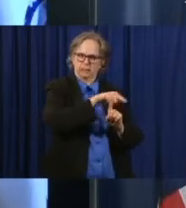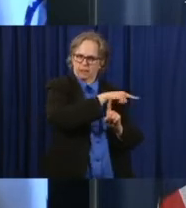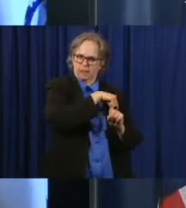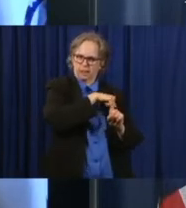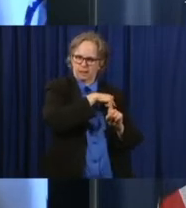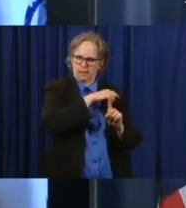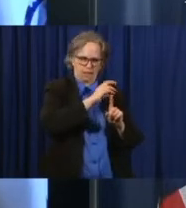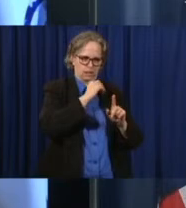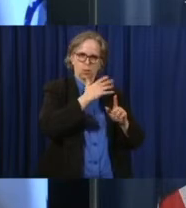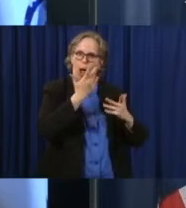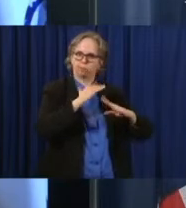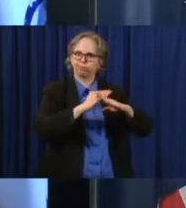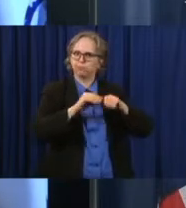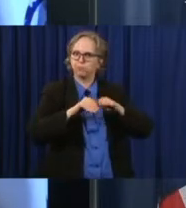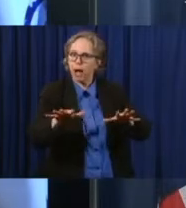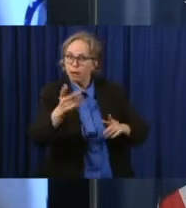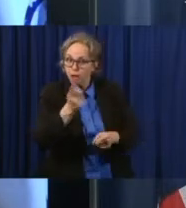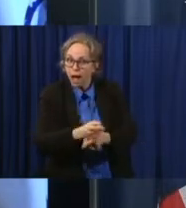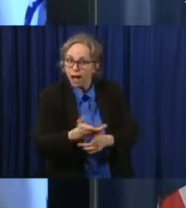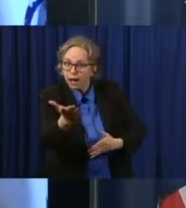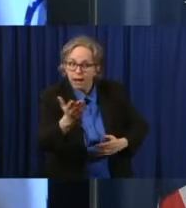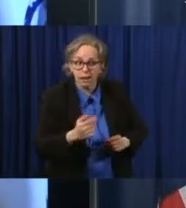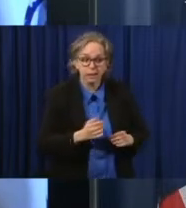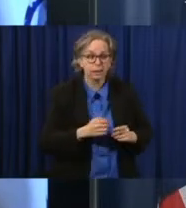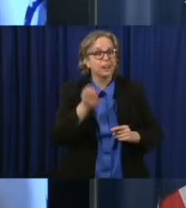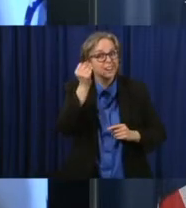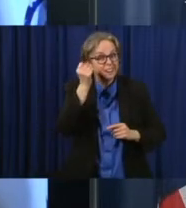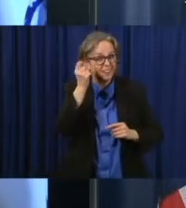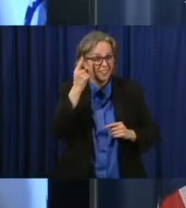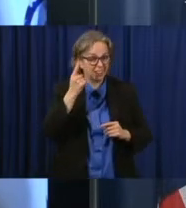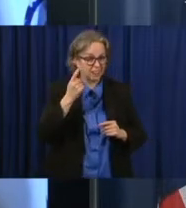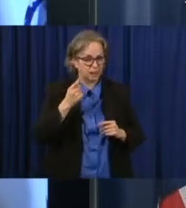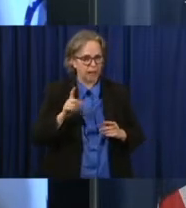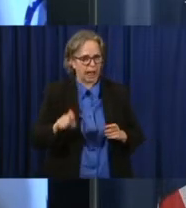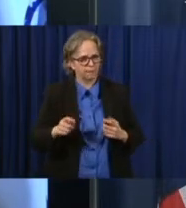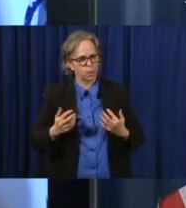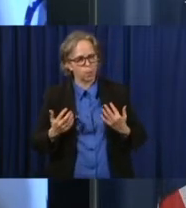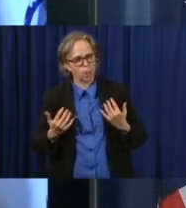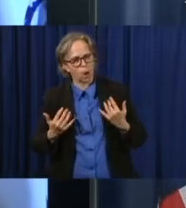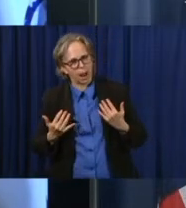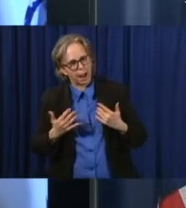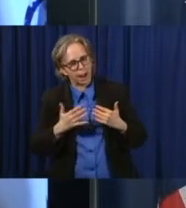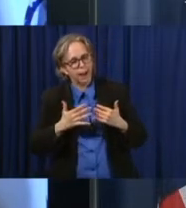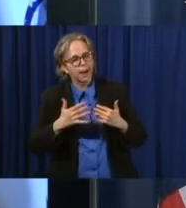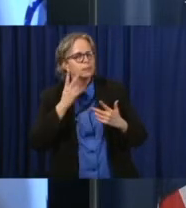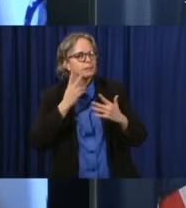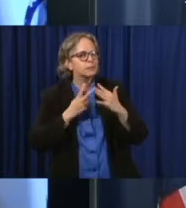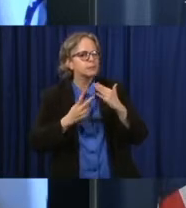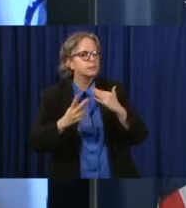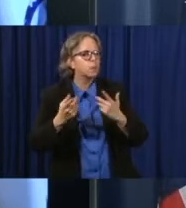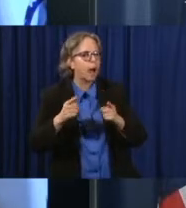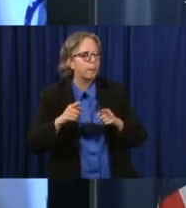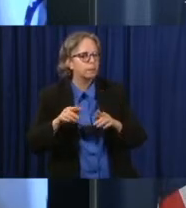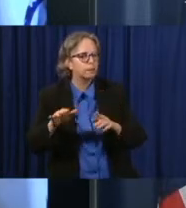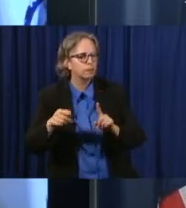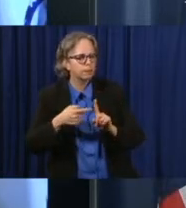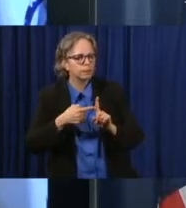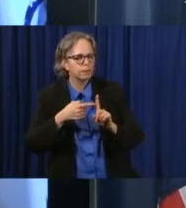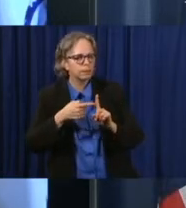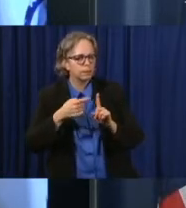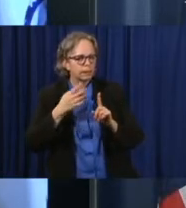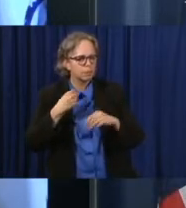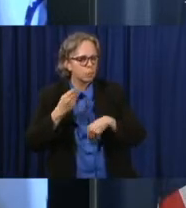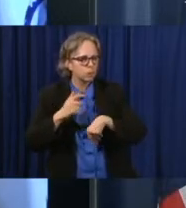wait an appropriate number of days so that we're not testing so soon after her arrival that it didn't have time to incubate and